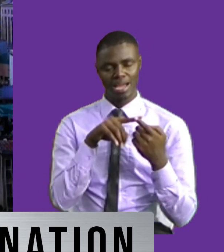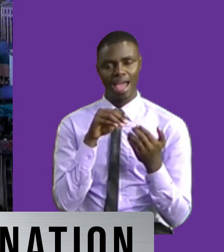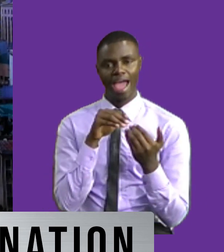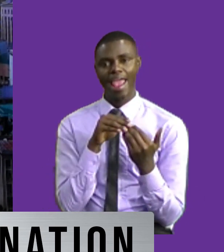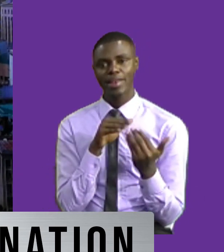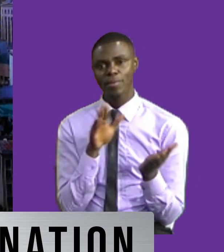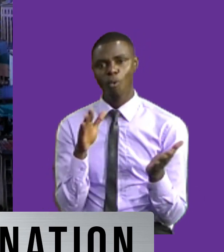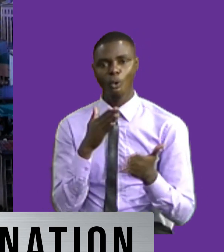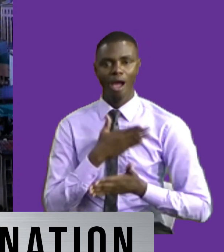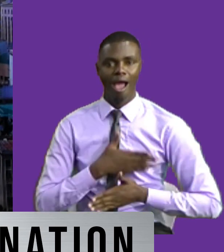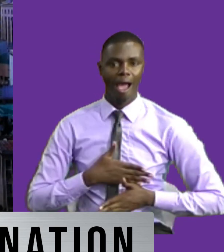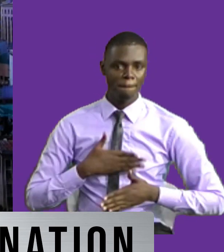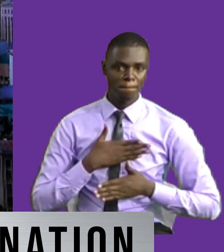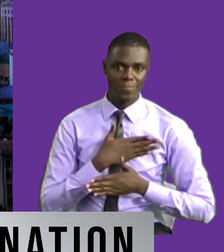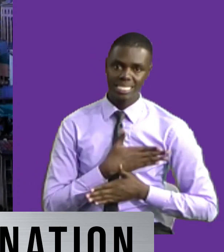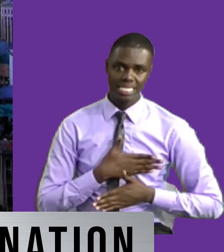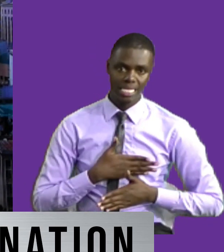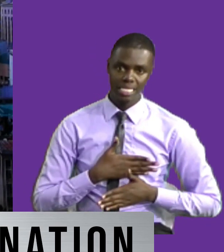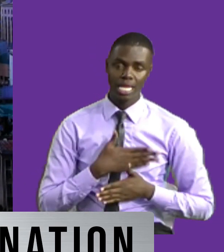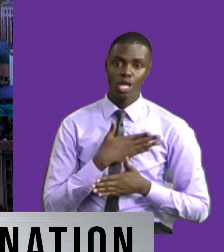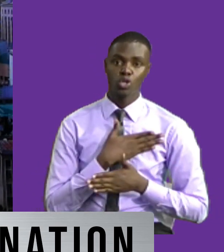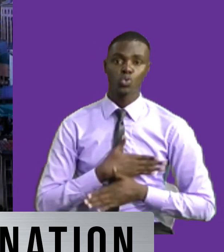so appreciate